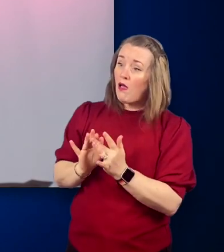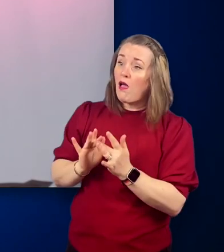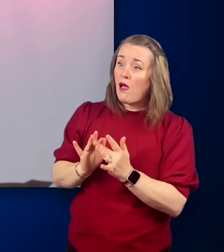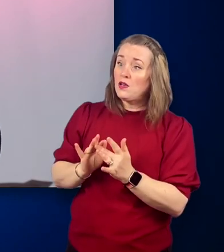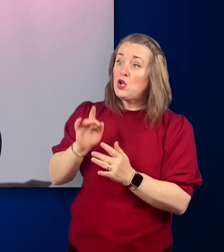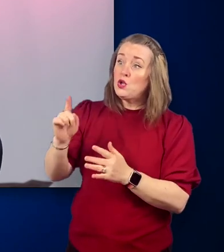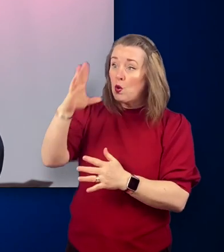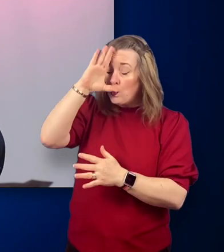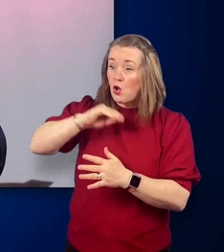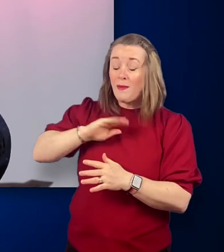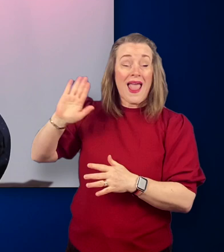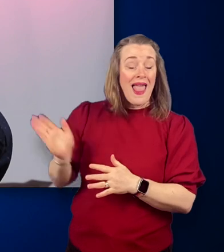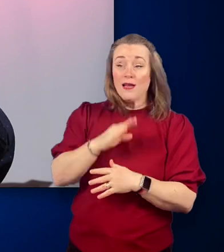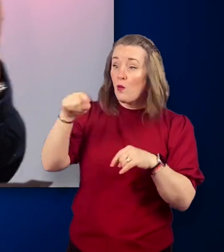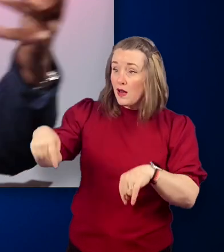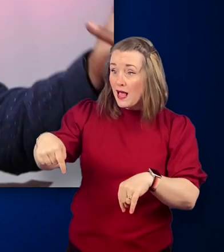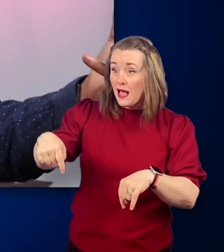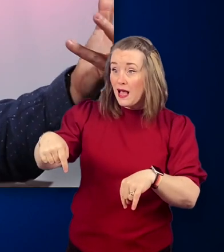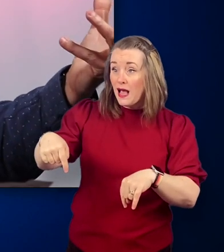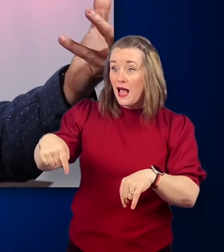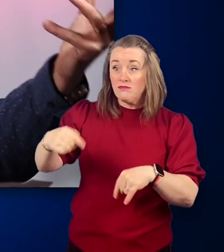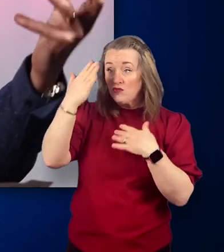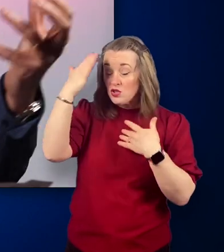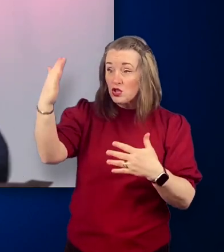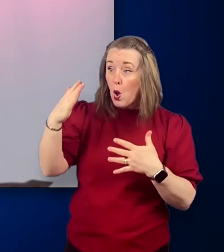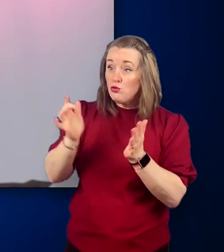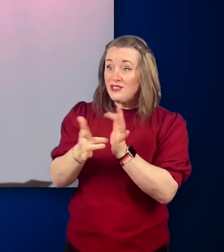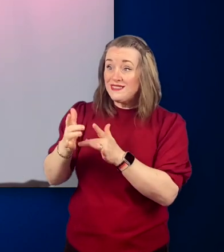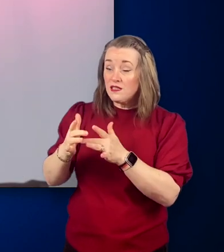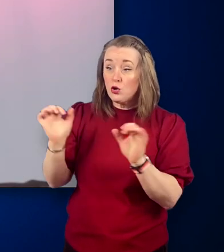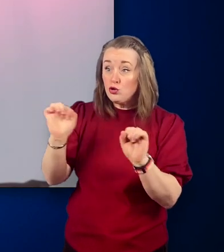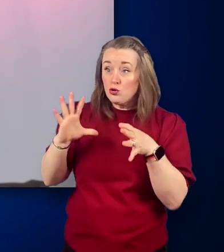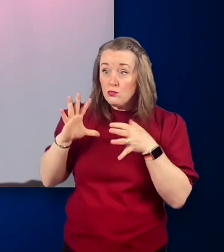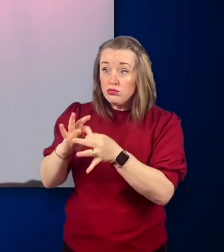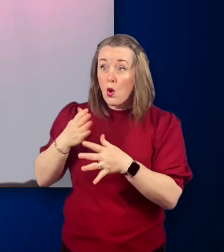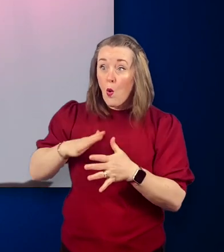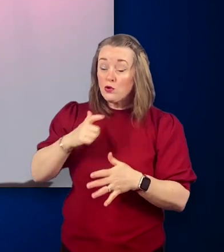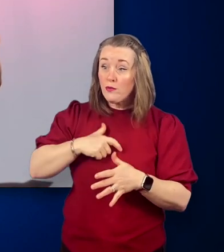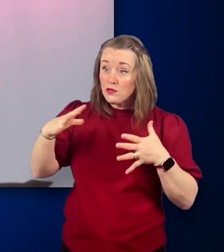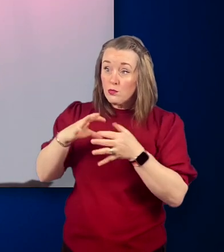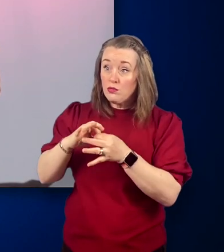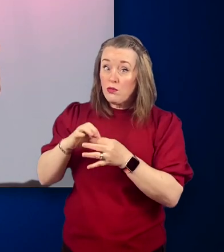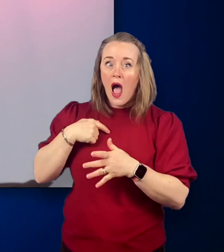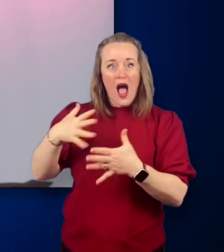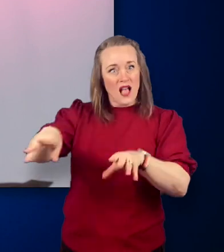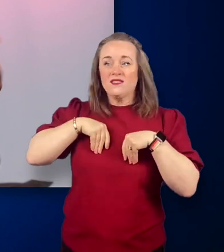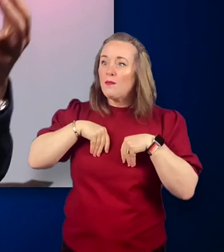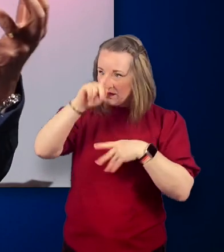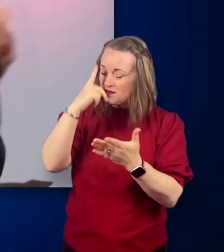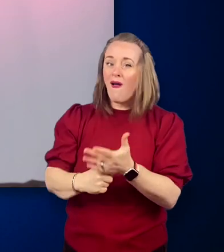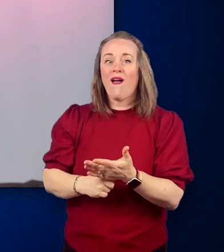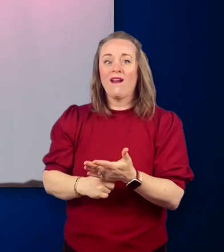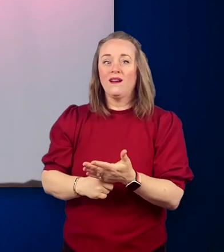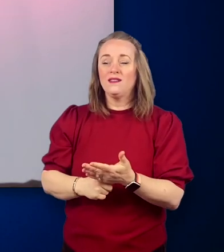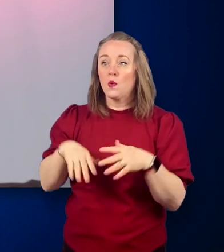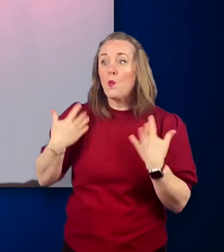And you said, if anyone here didn't know Jesus and wanted to have a personal relationship, he said, "So I did." And he said,